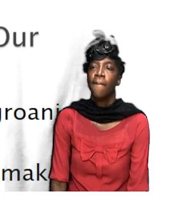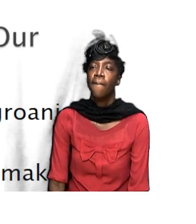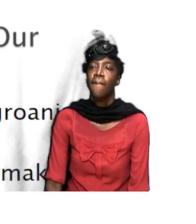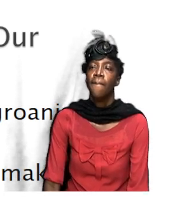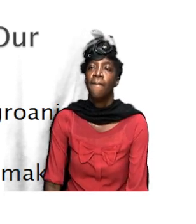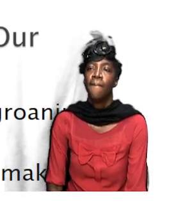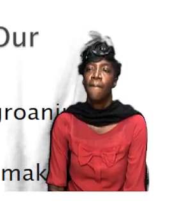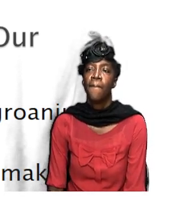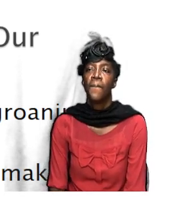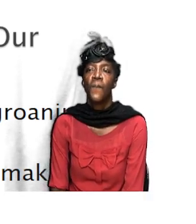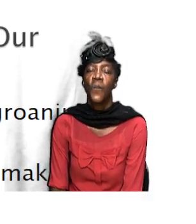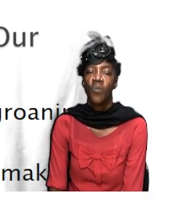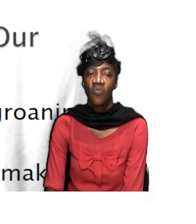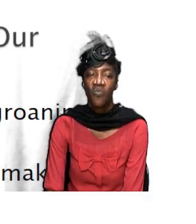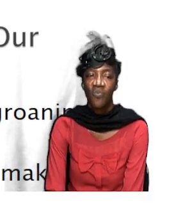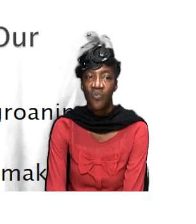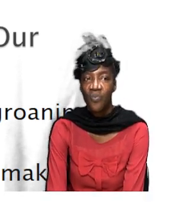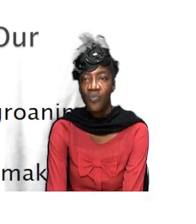I put it to us tonight